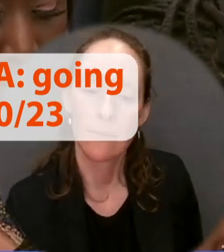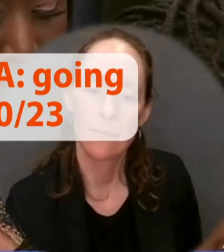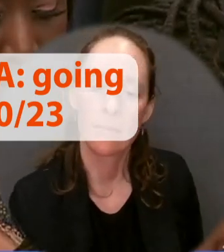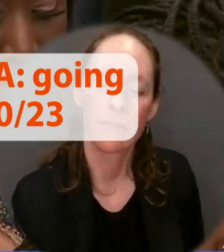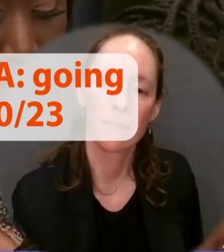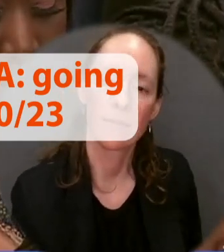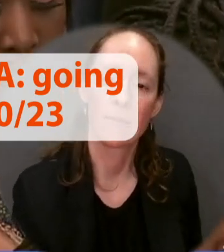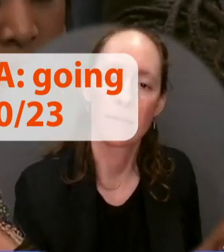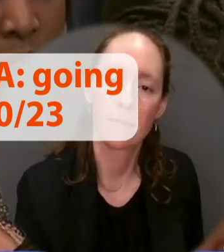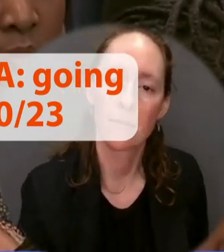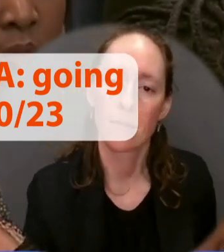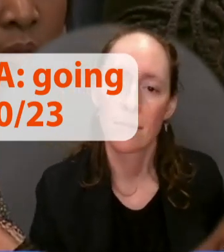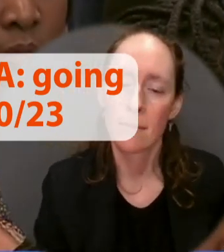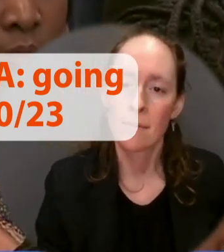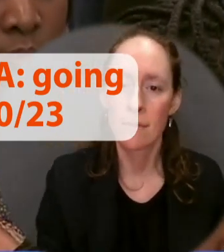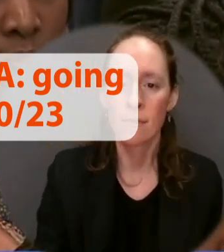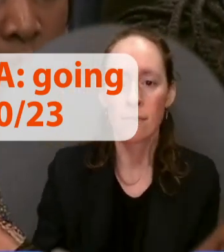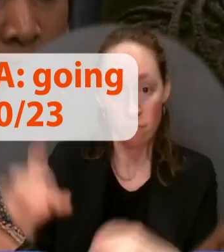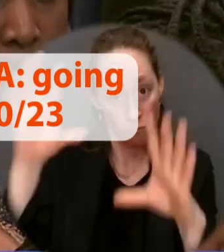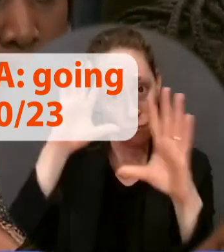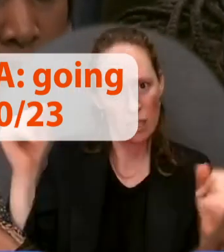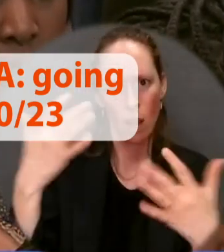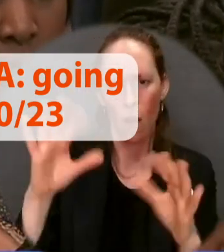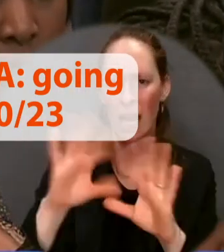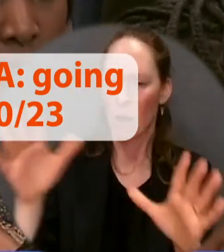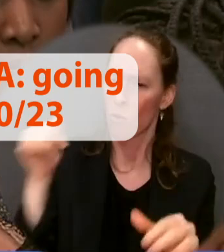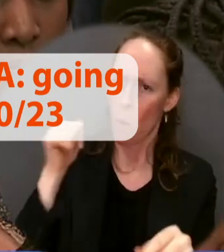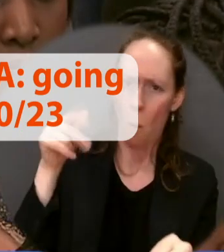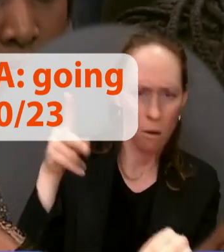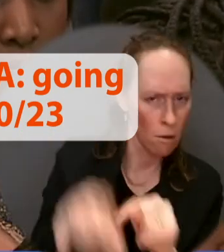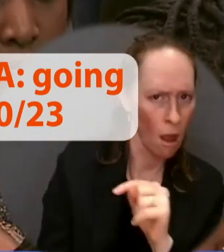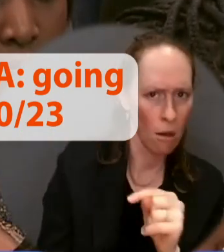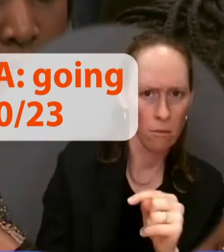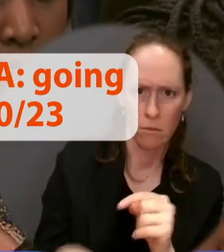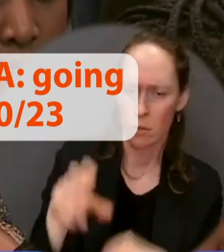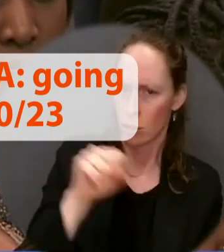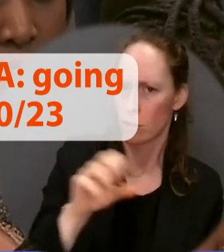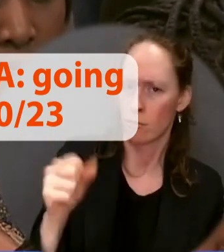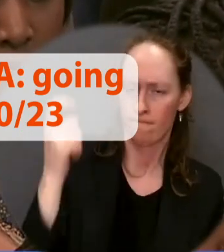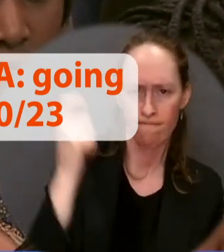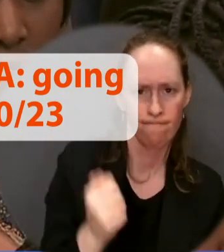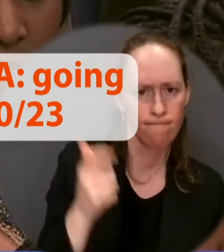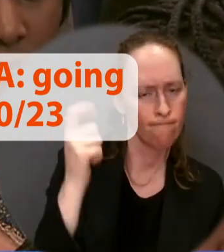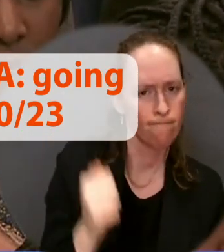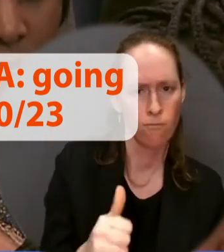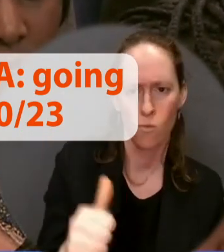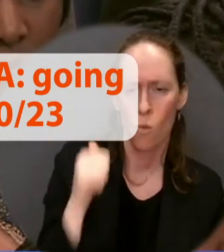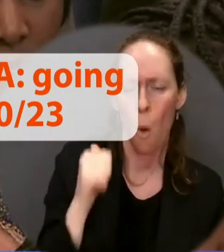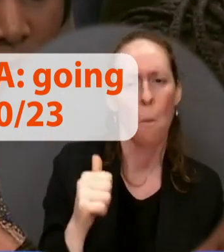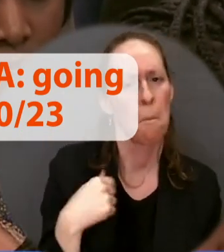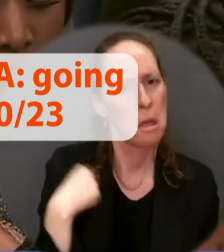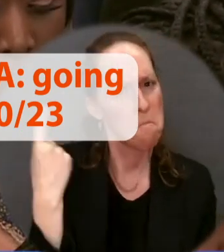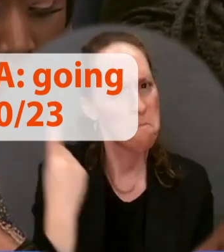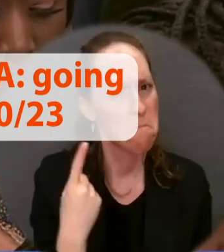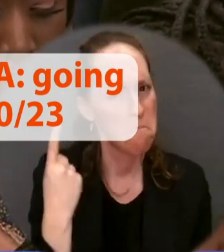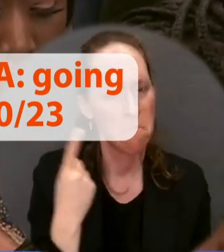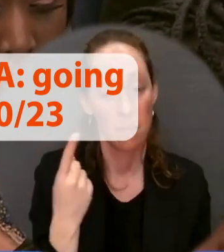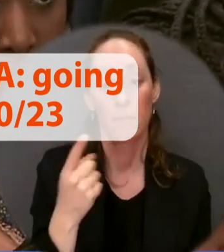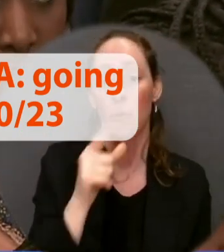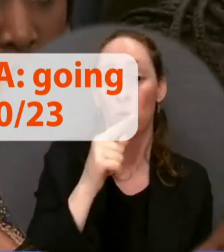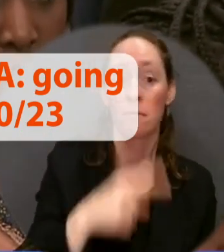occasions that cuts to Social Security are off the table. I'm wondering, though, for folks who are planning on retirement